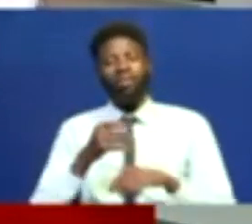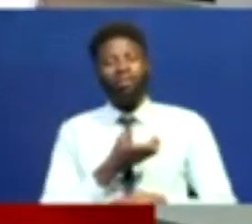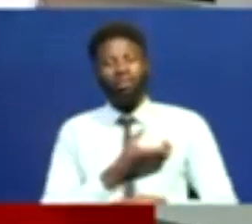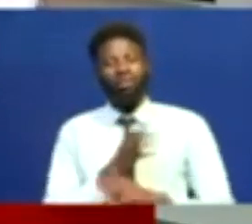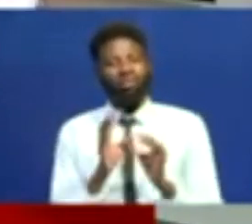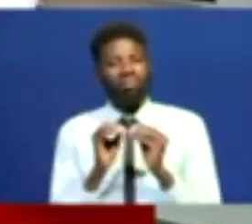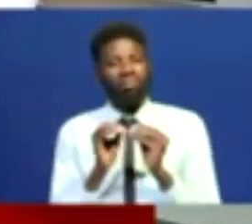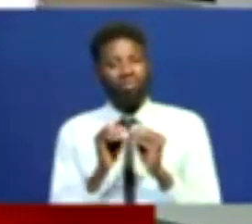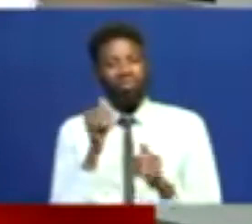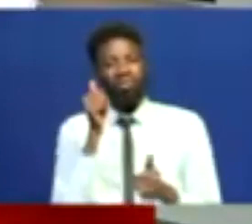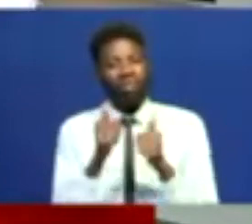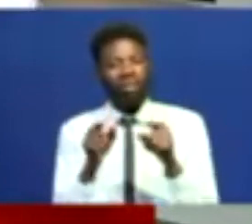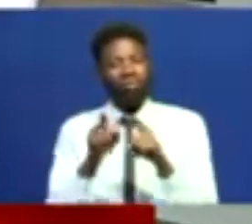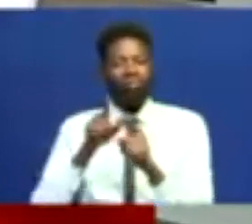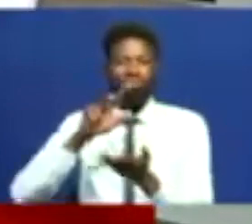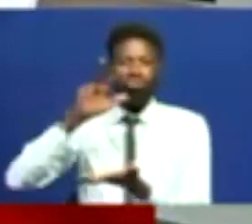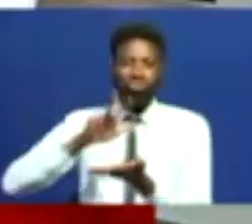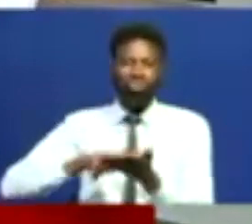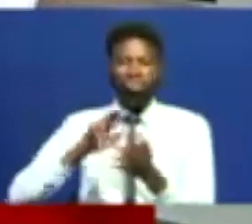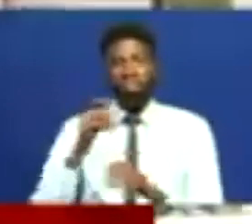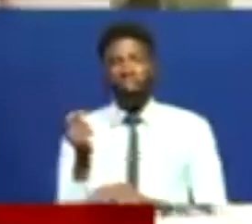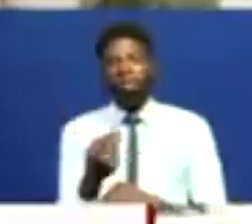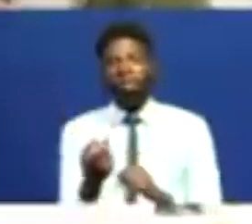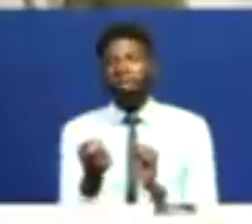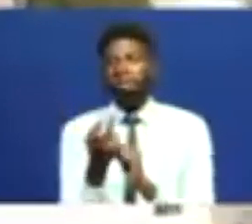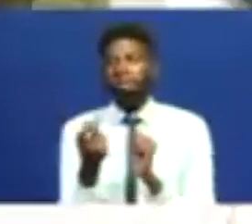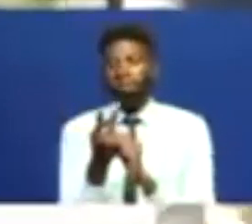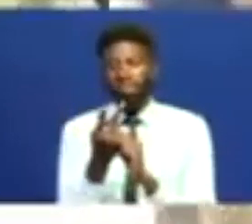December grassroots elections. Take a look.